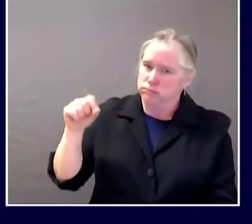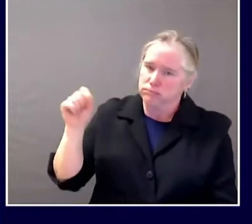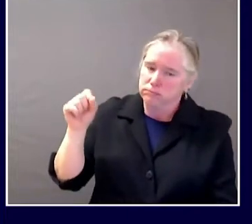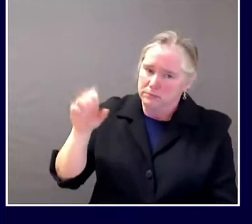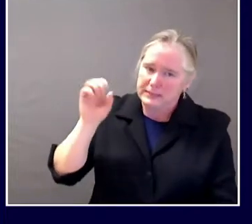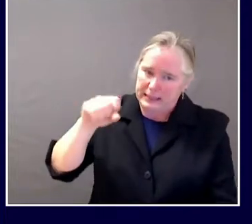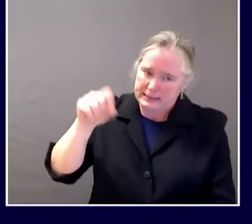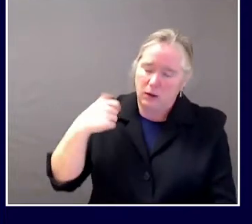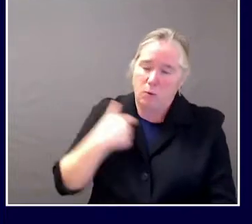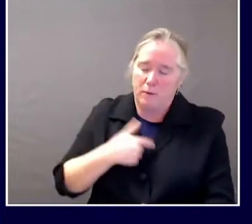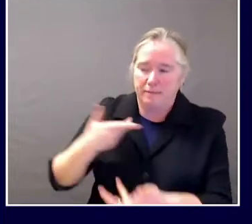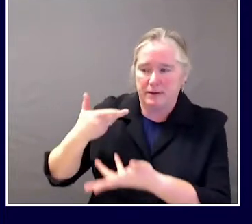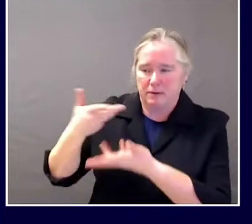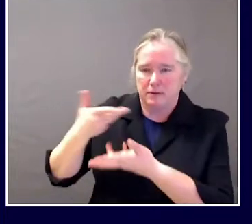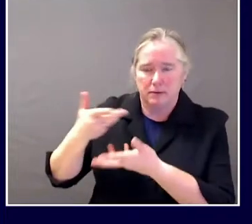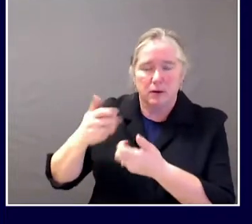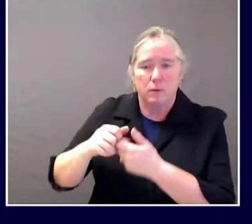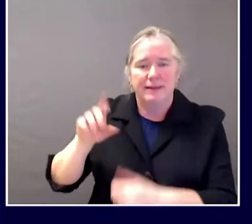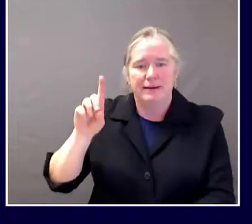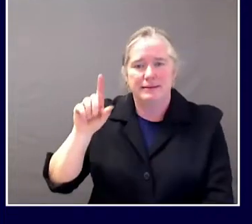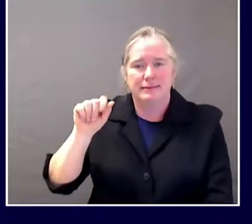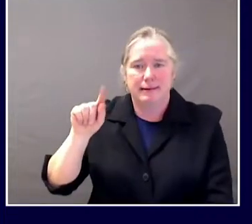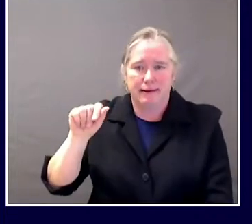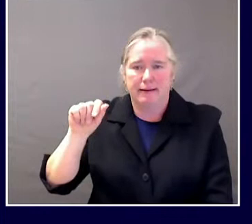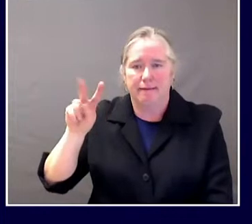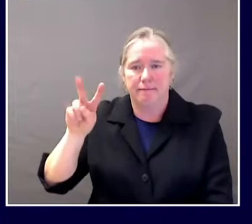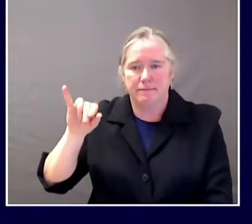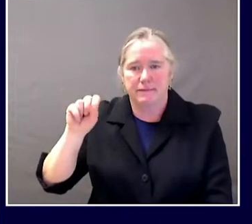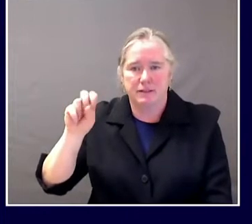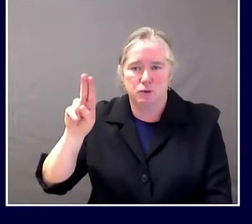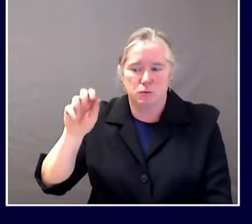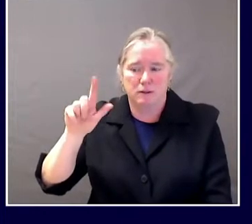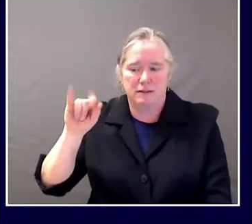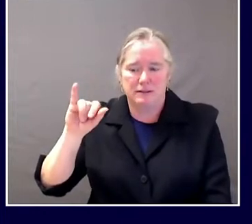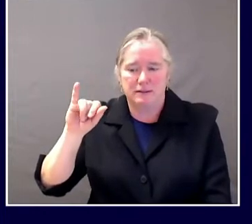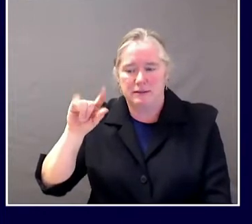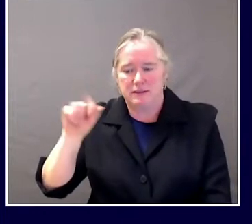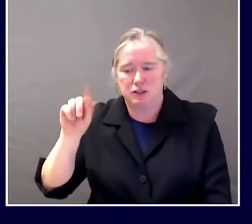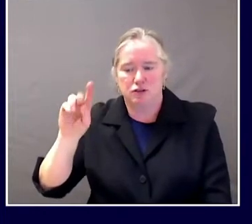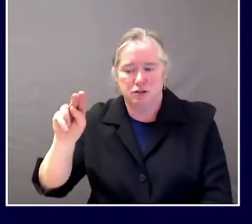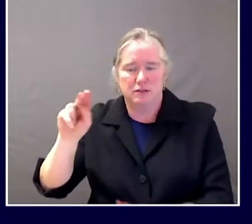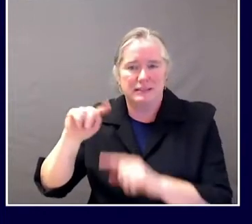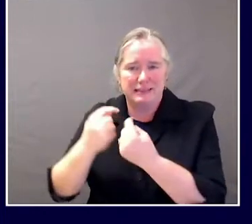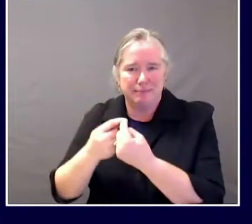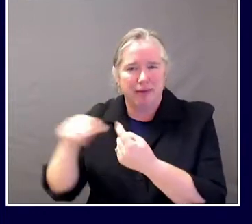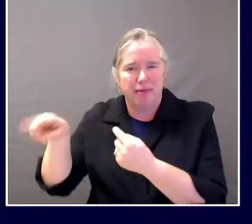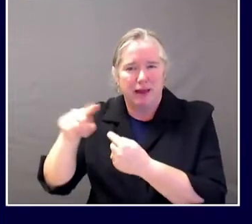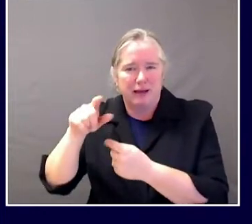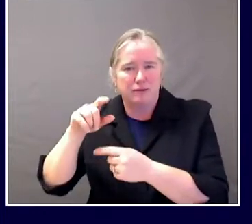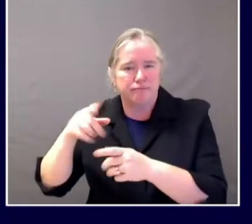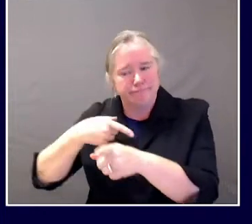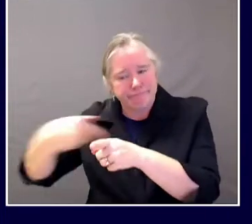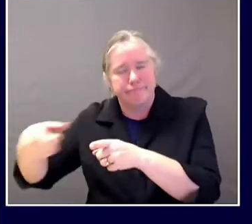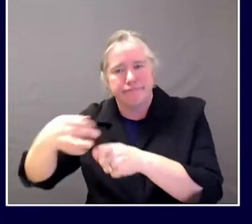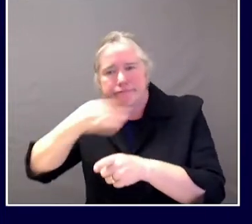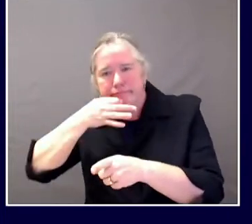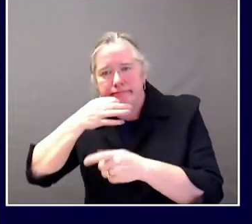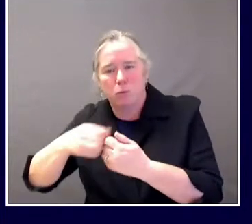with a data visualization team, an expert who constructed much of the other parts of the